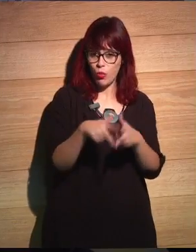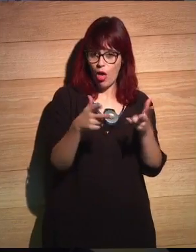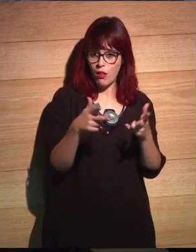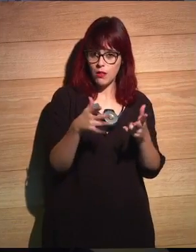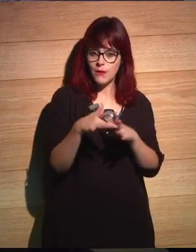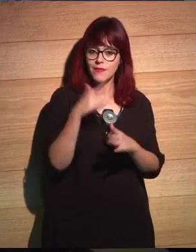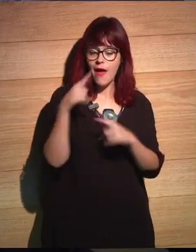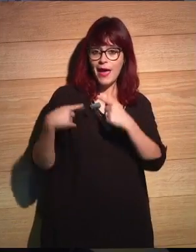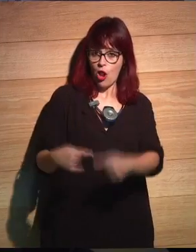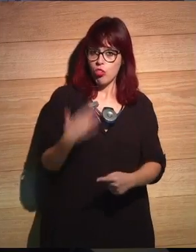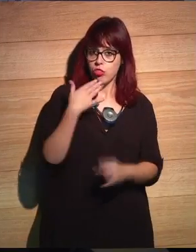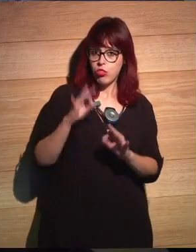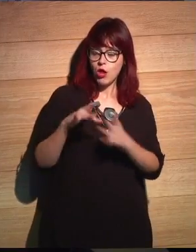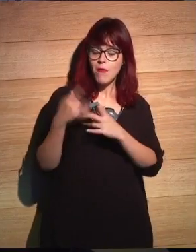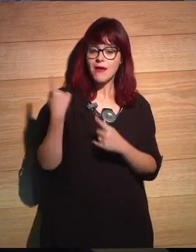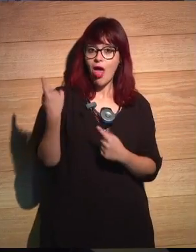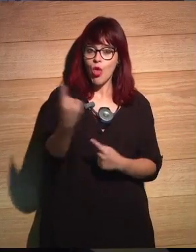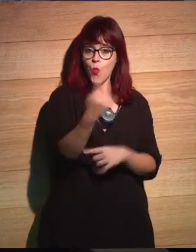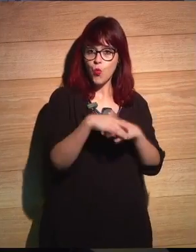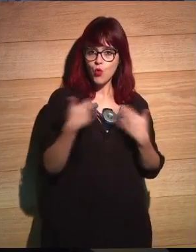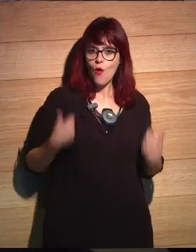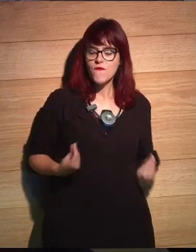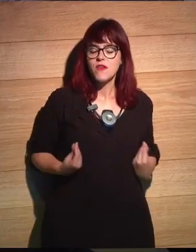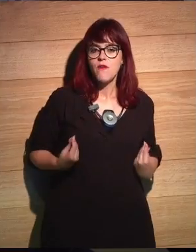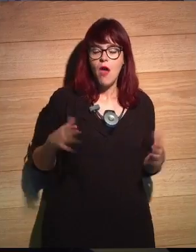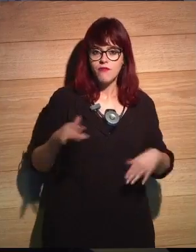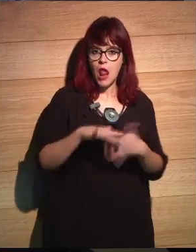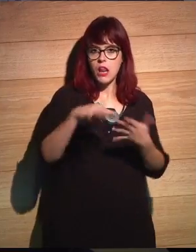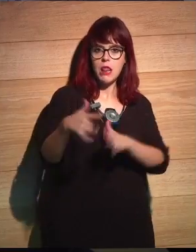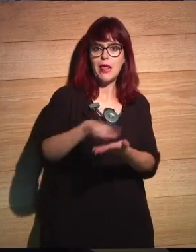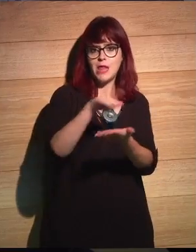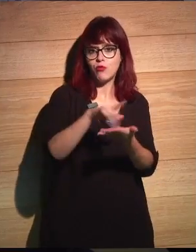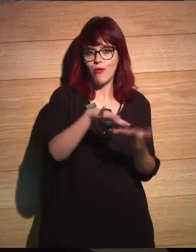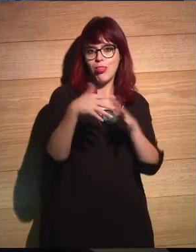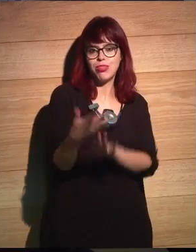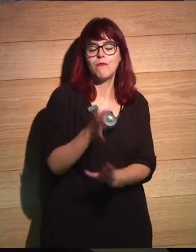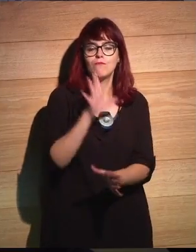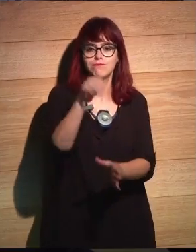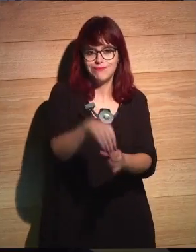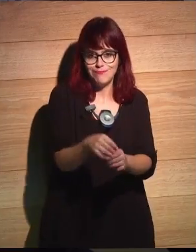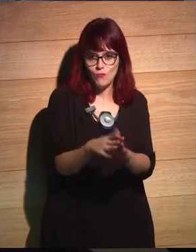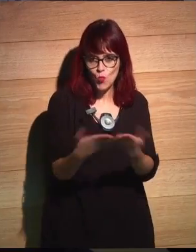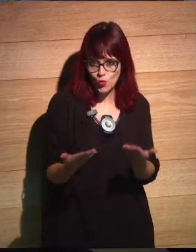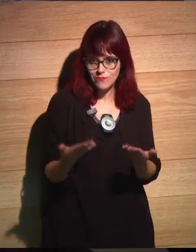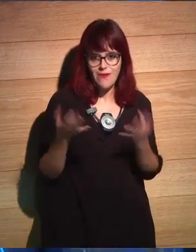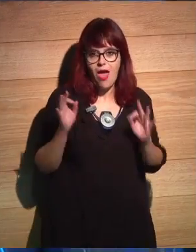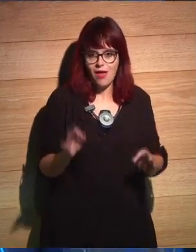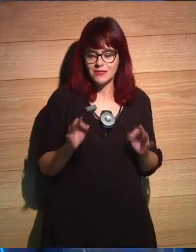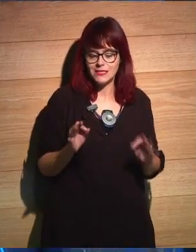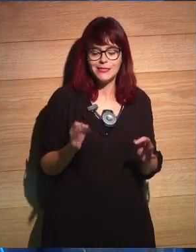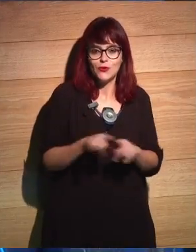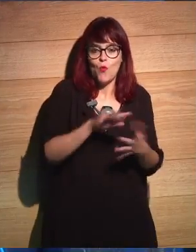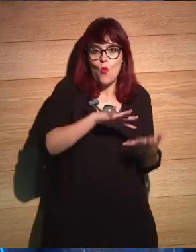social conditions of each generation or of each human being is reflected in